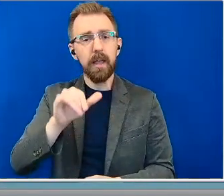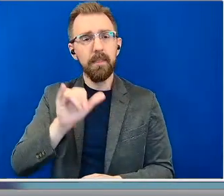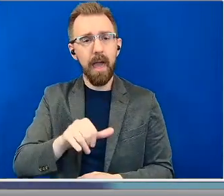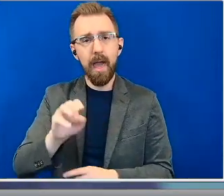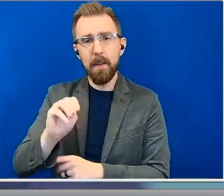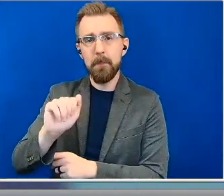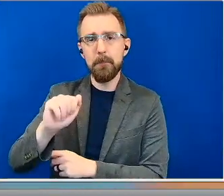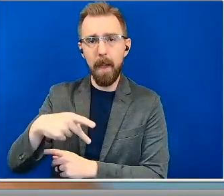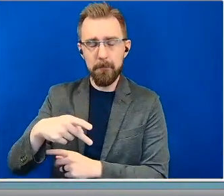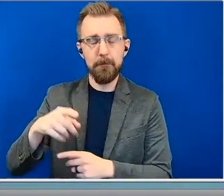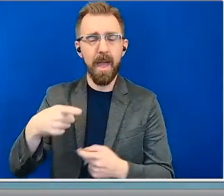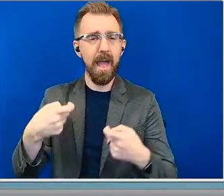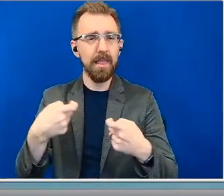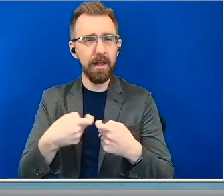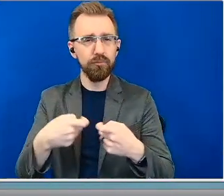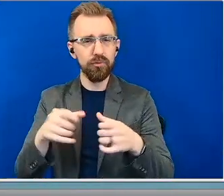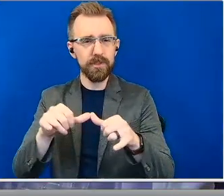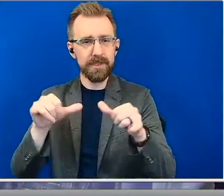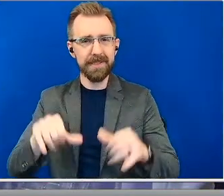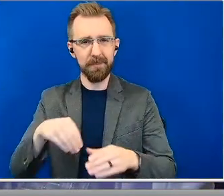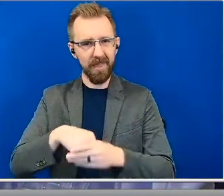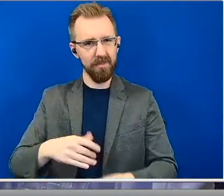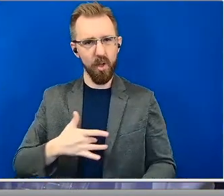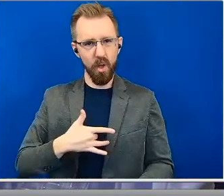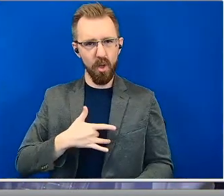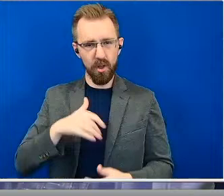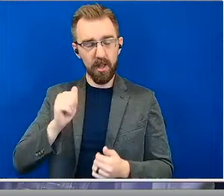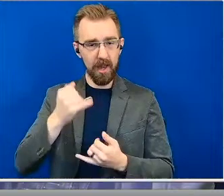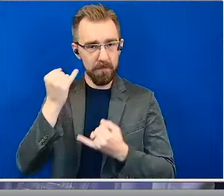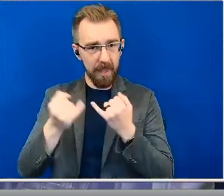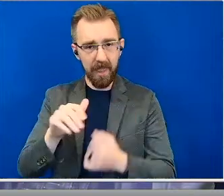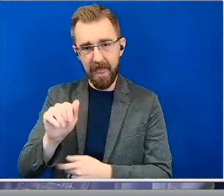electrical system of the heart. As you can imagine, atrial fibrillation